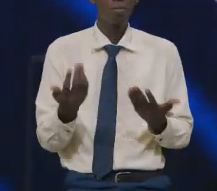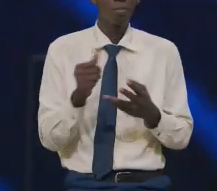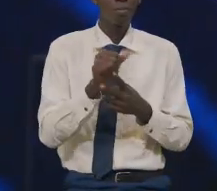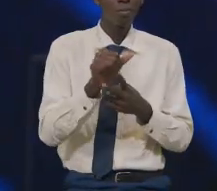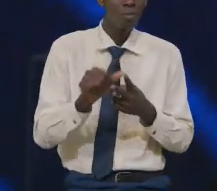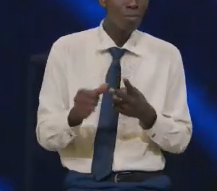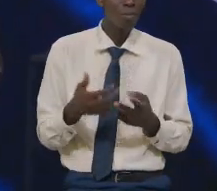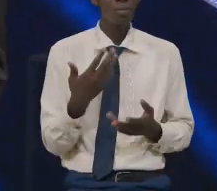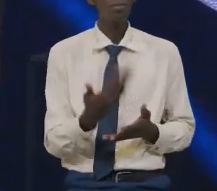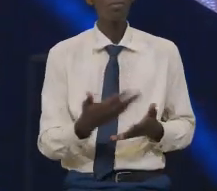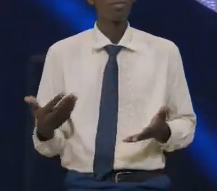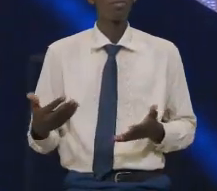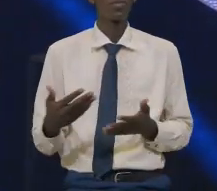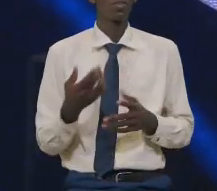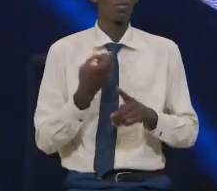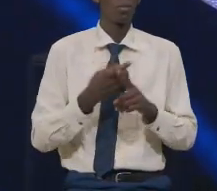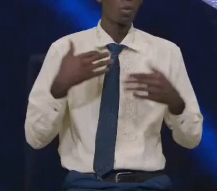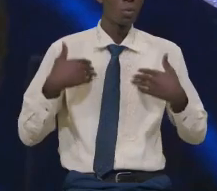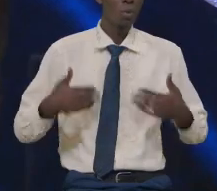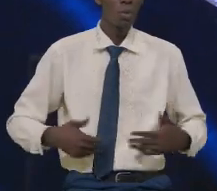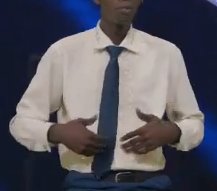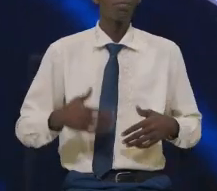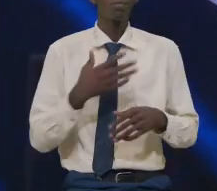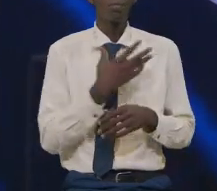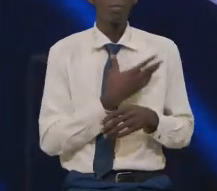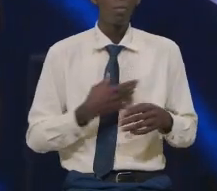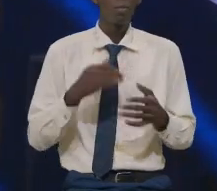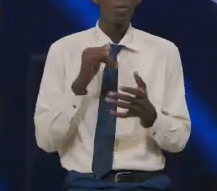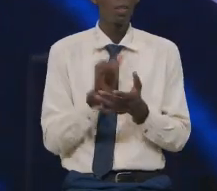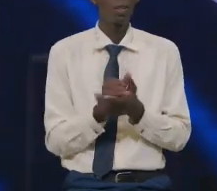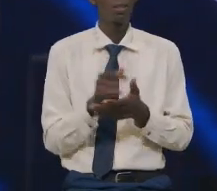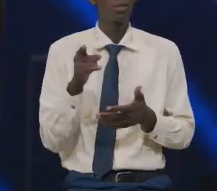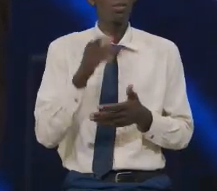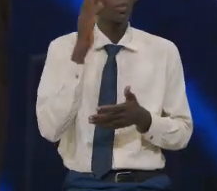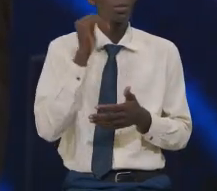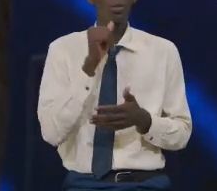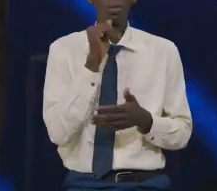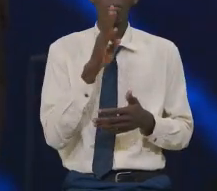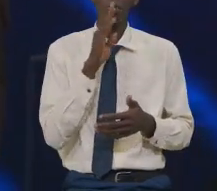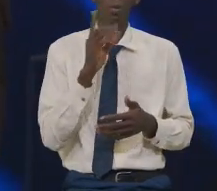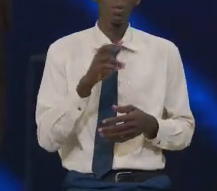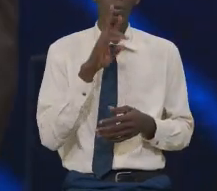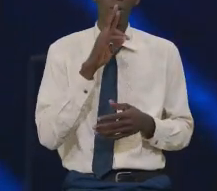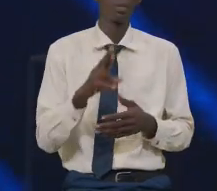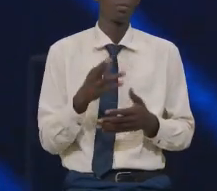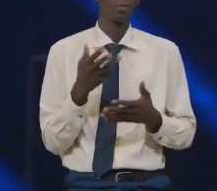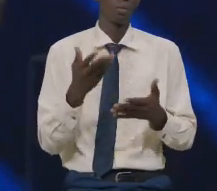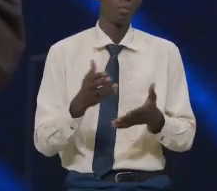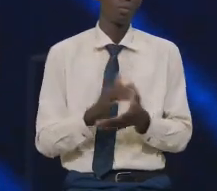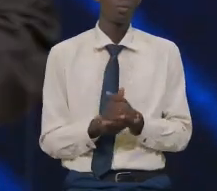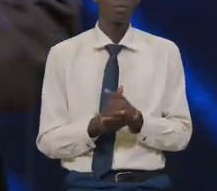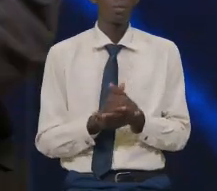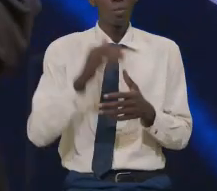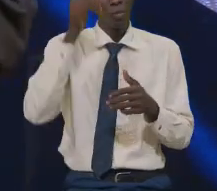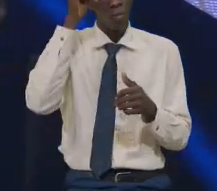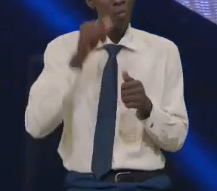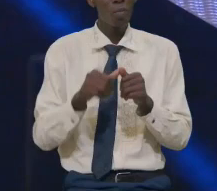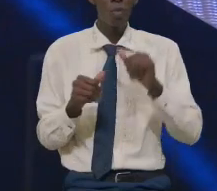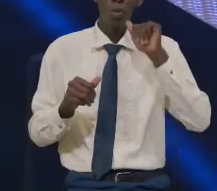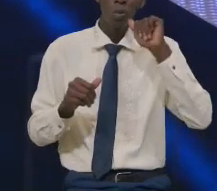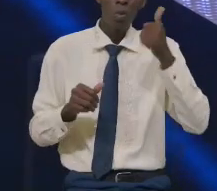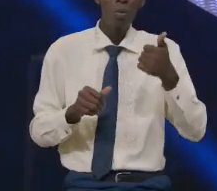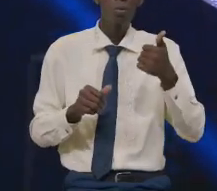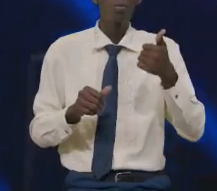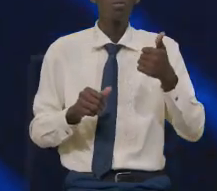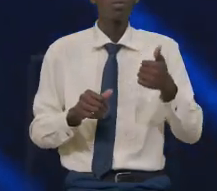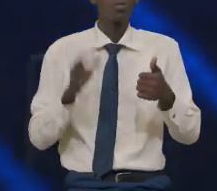your body. And then you were saying, remember, you will not be where you are if I didn't put you there. Remember, tomorrow they'll be asking